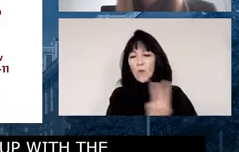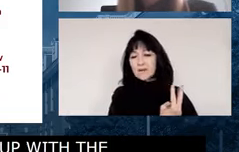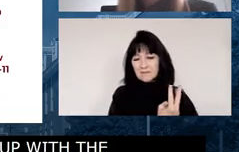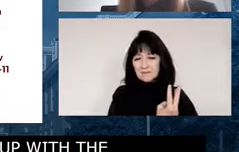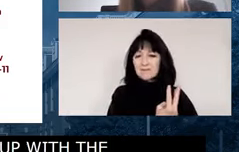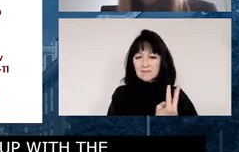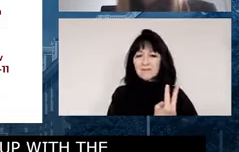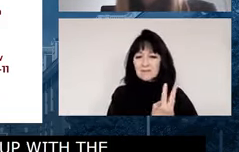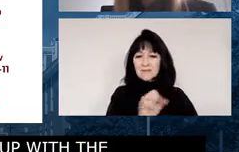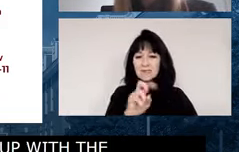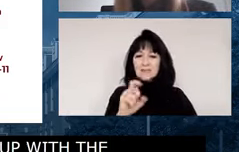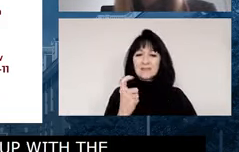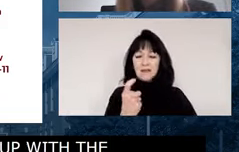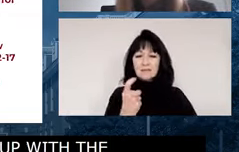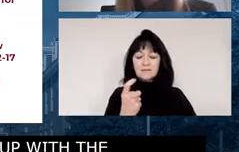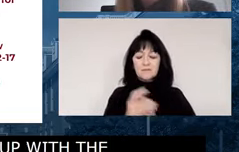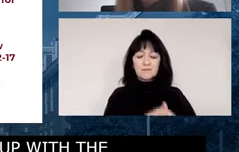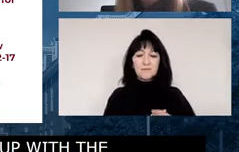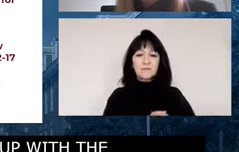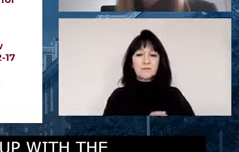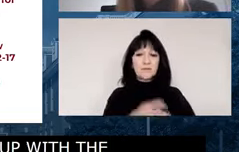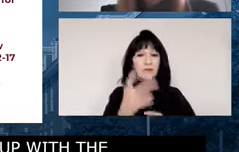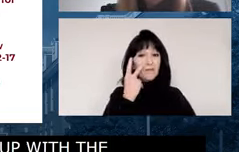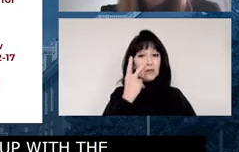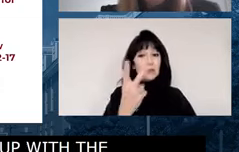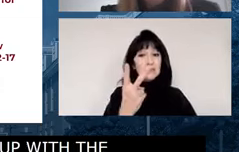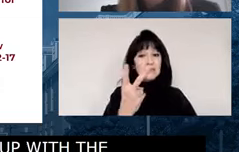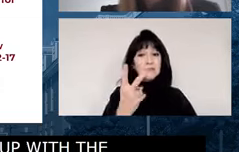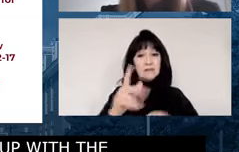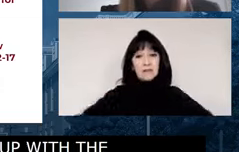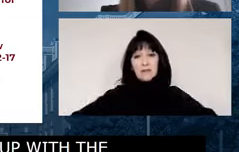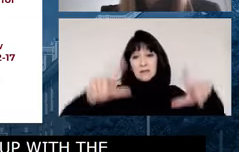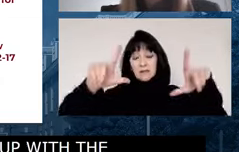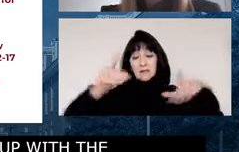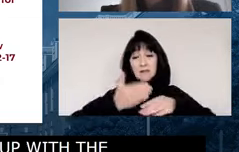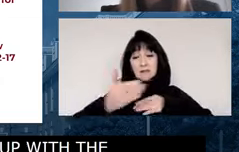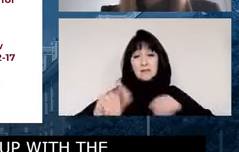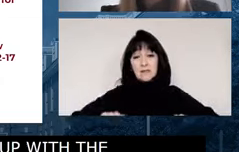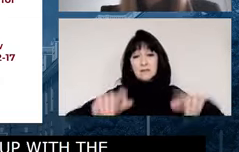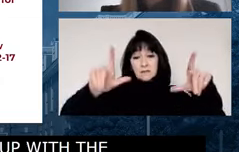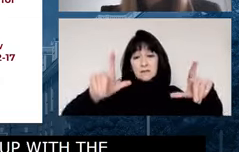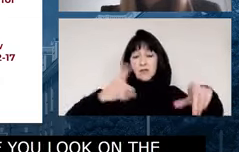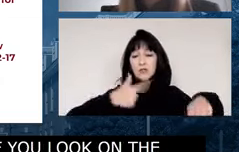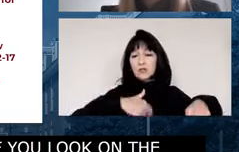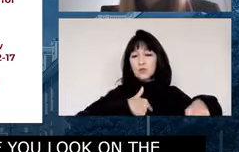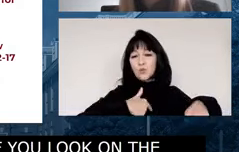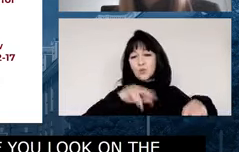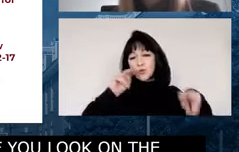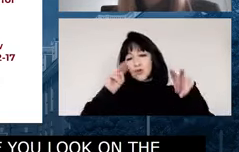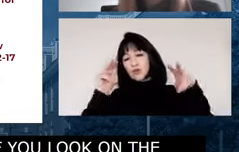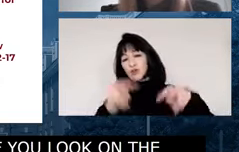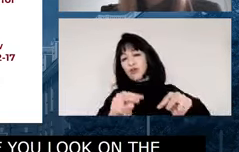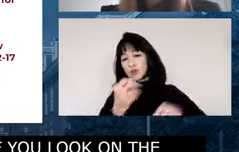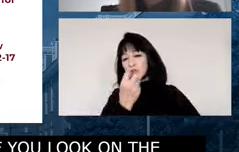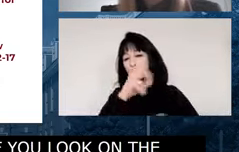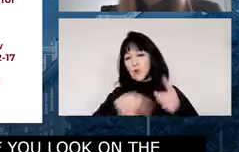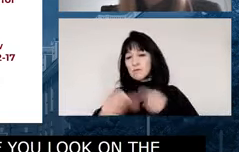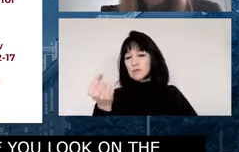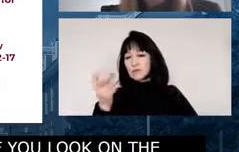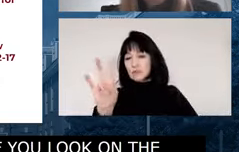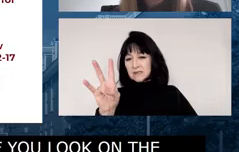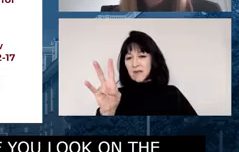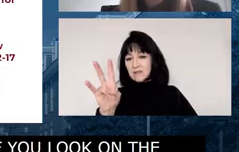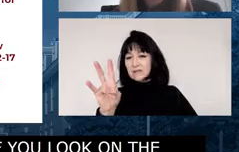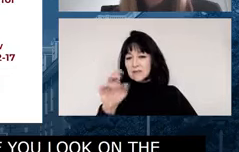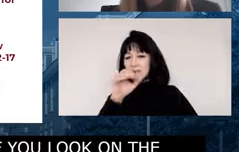codes. And if you look on the next slide, we're looking at the 12 to 17-year-old age